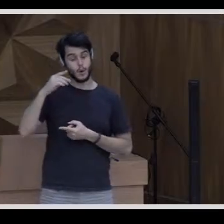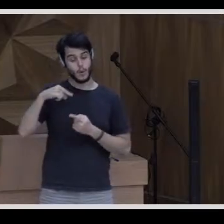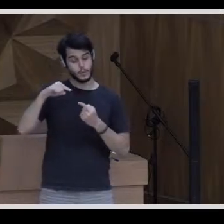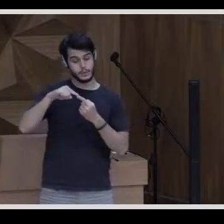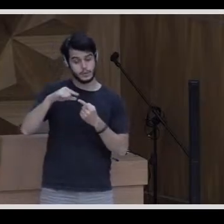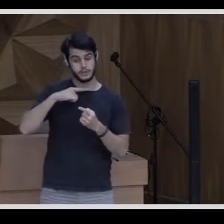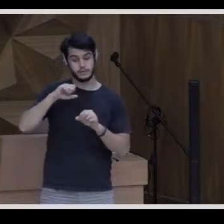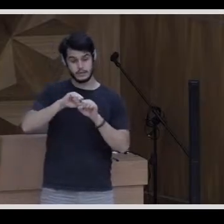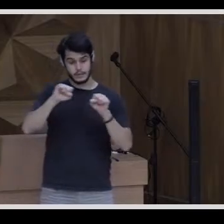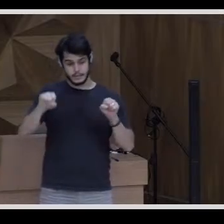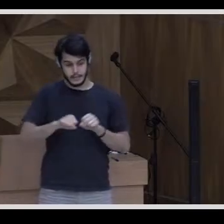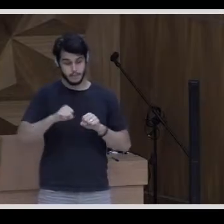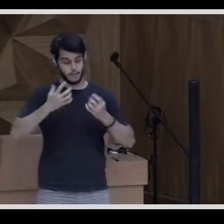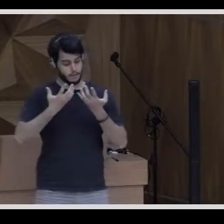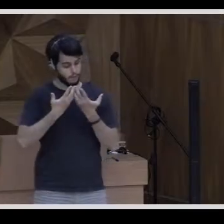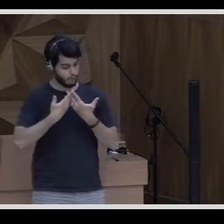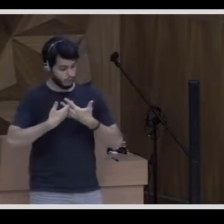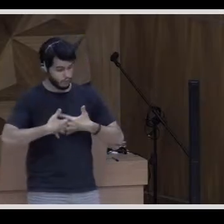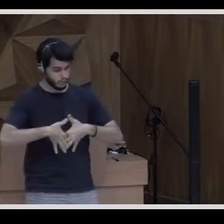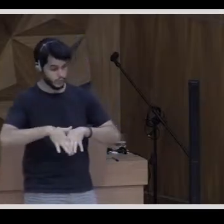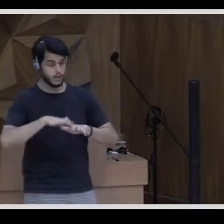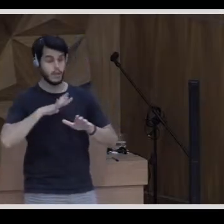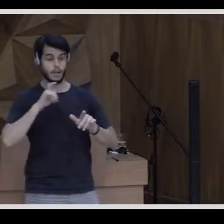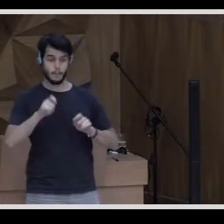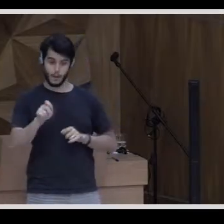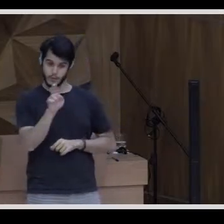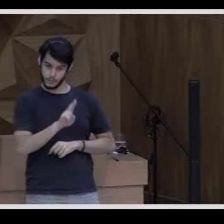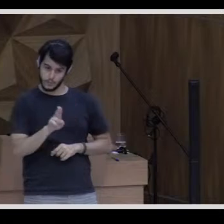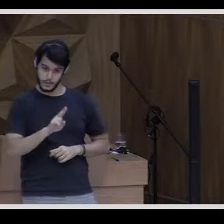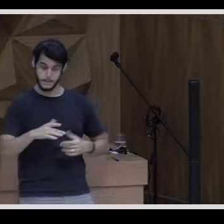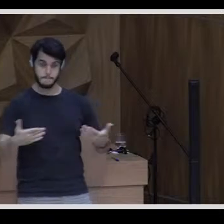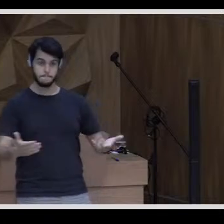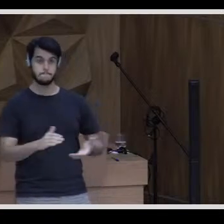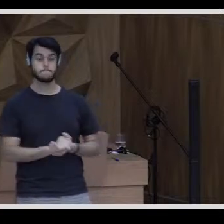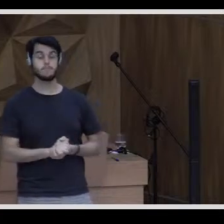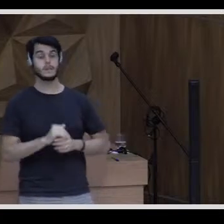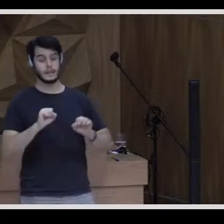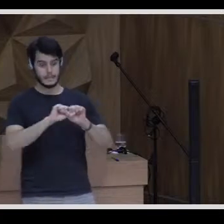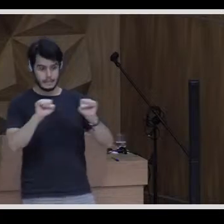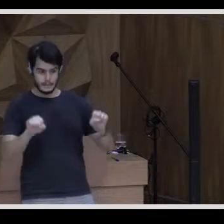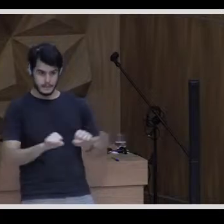can use. So the system should be robust and reliable,